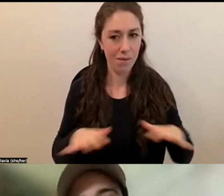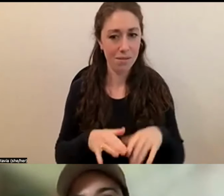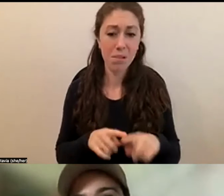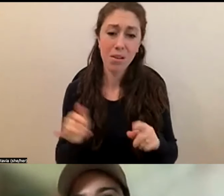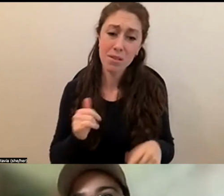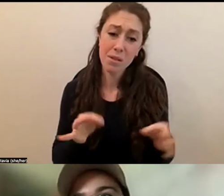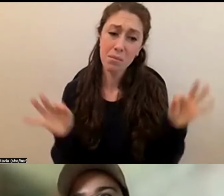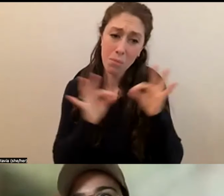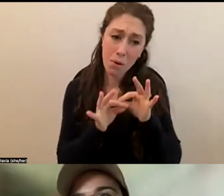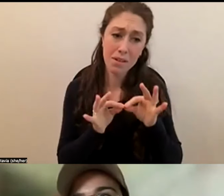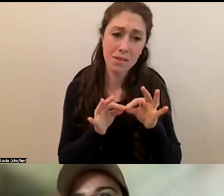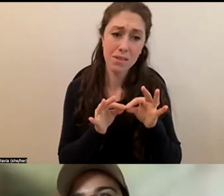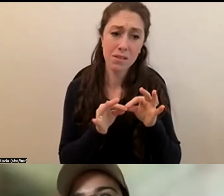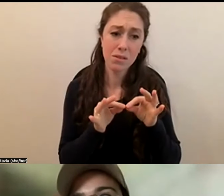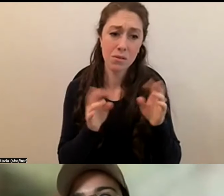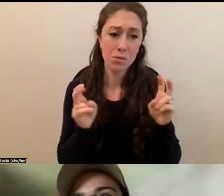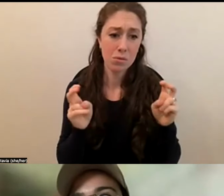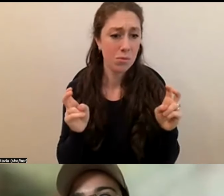us to keep